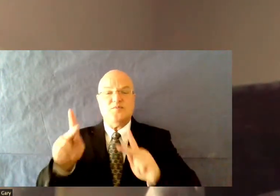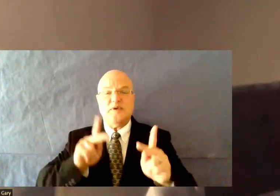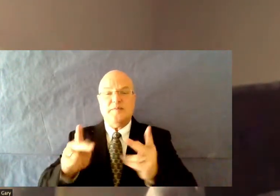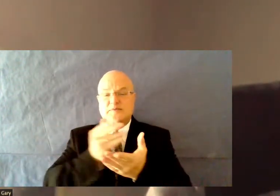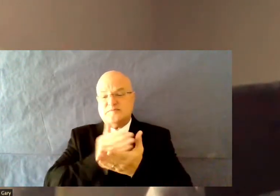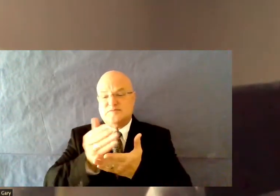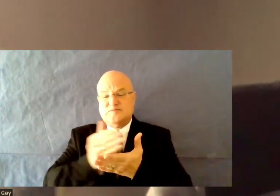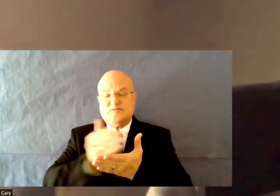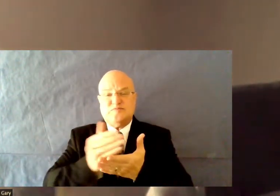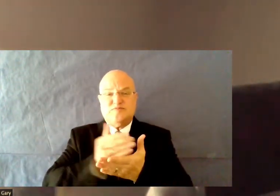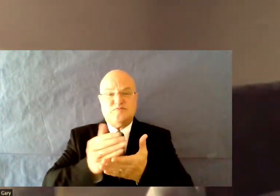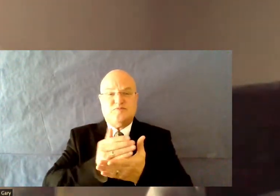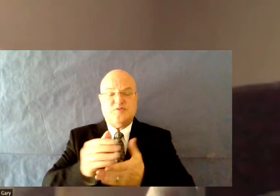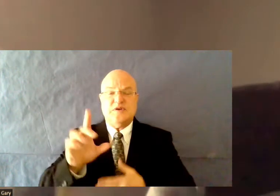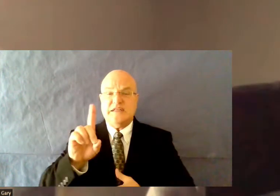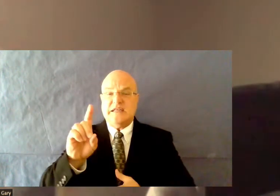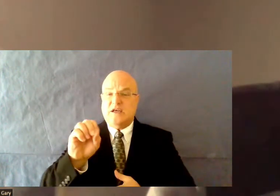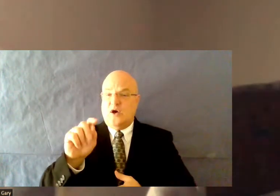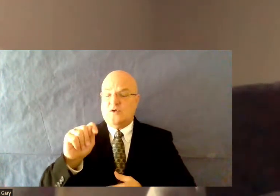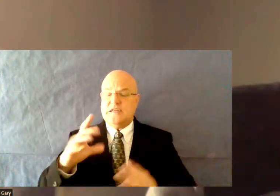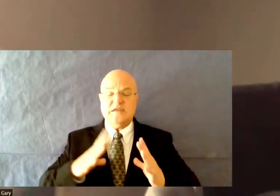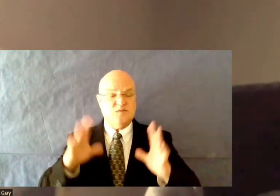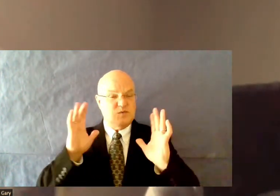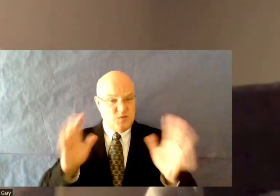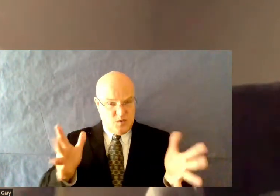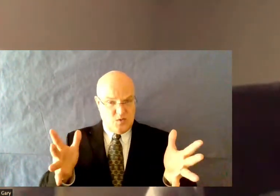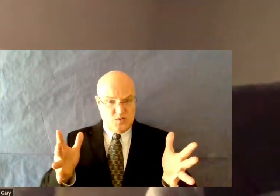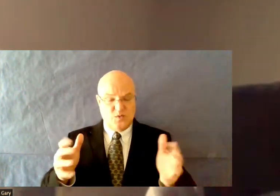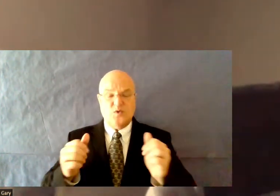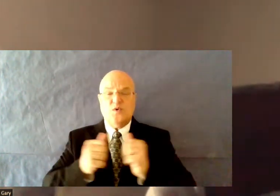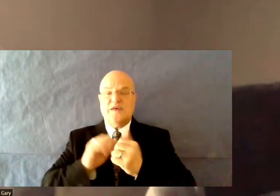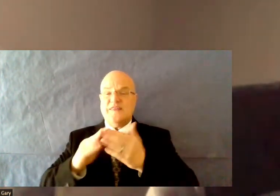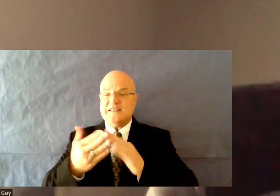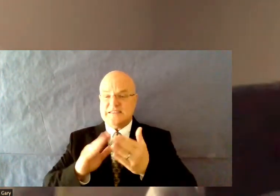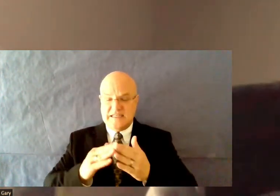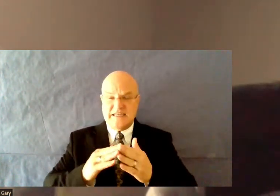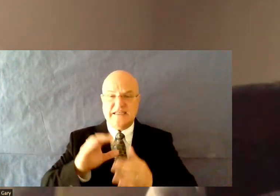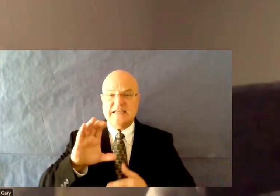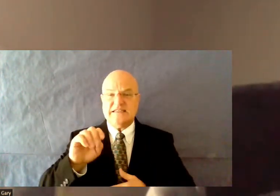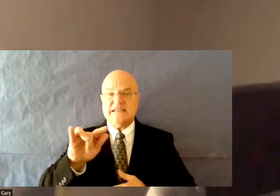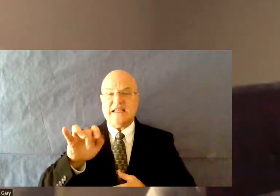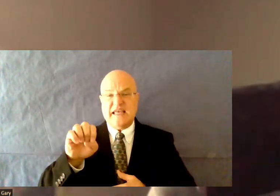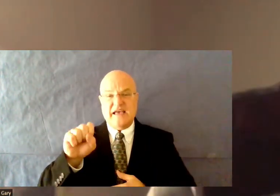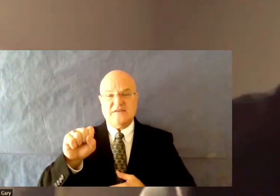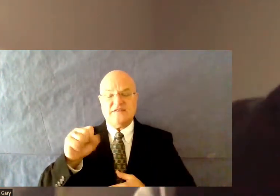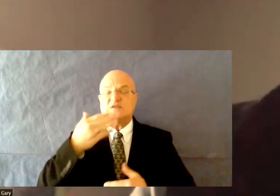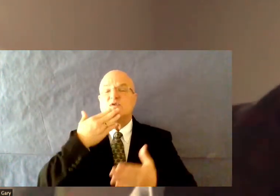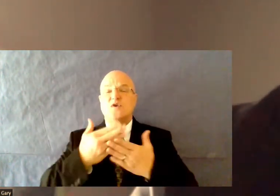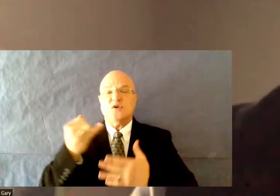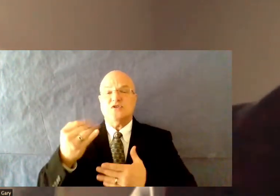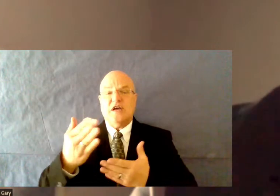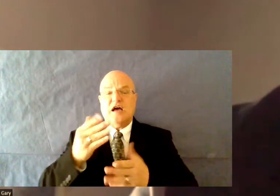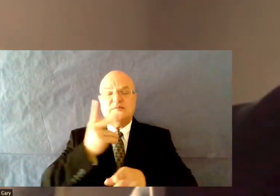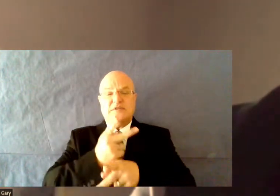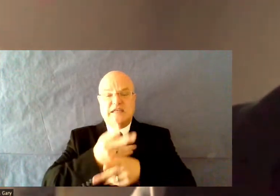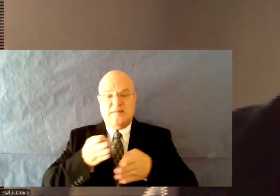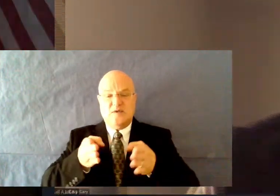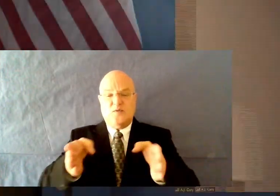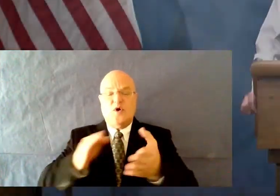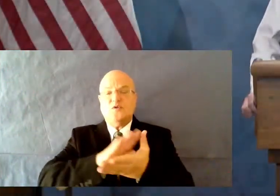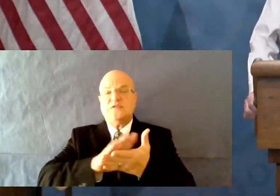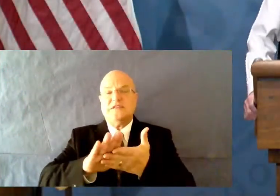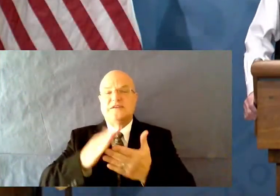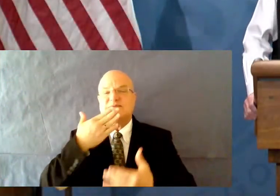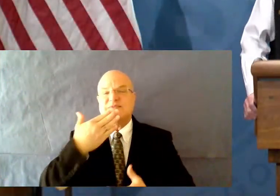great job, and along with our local city and counties, just give them an opportunity to keep the roads clear. So I think that's it, Governor. Thank